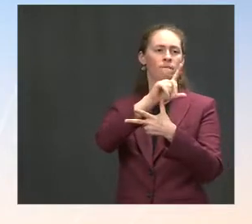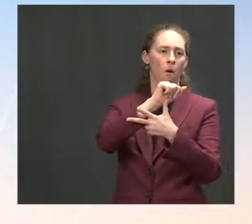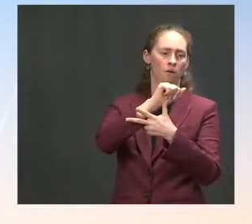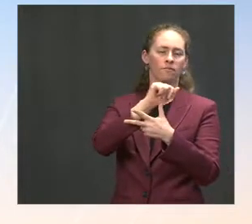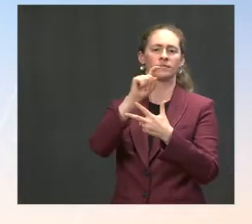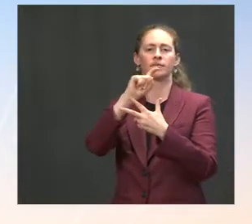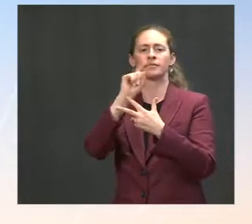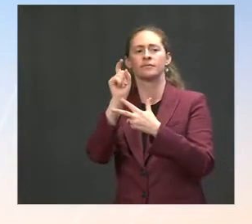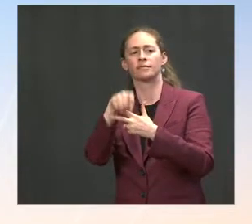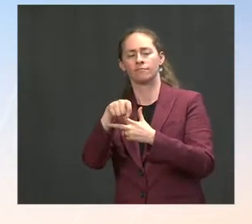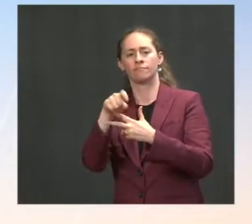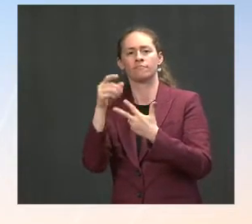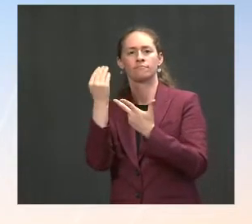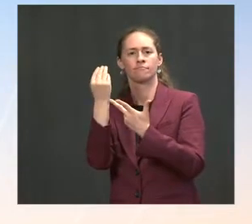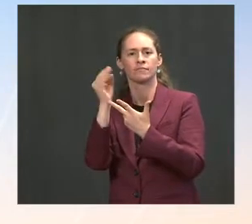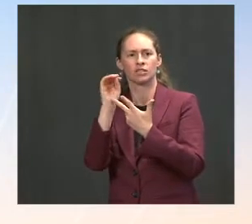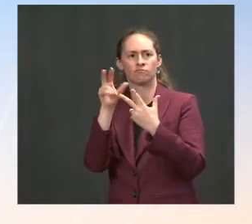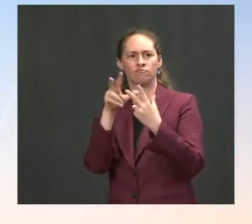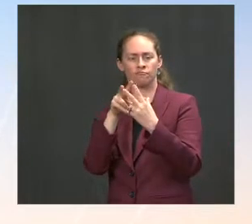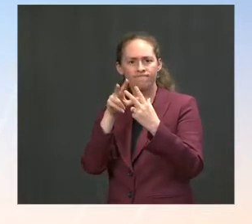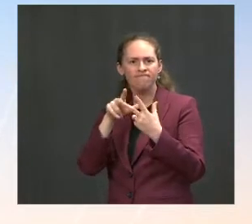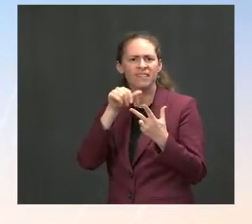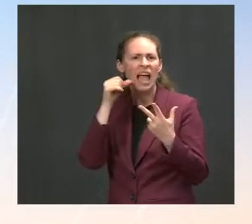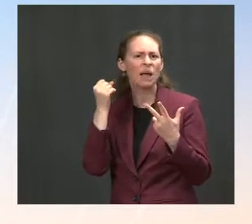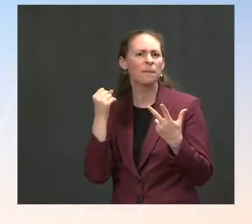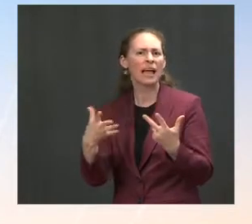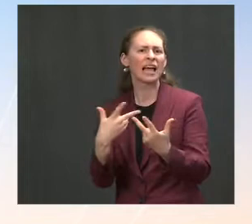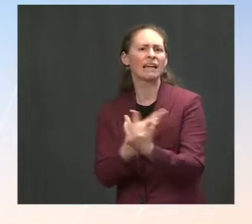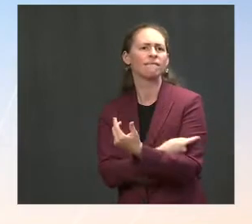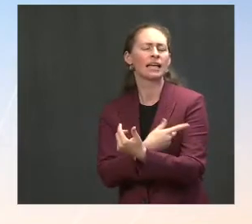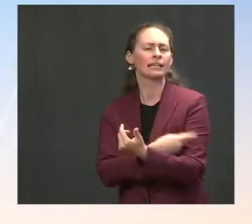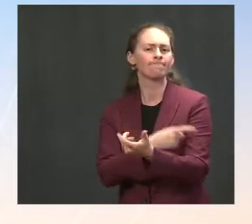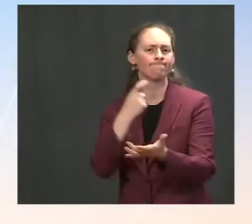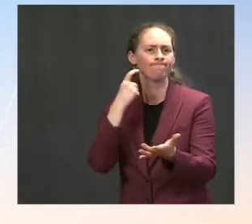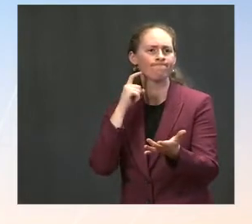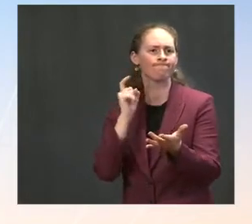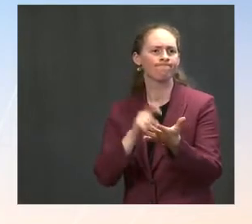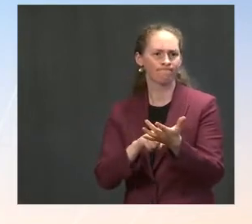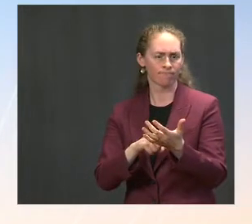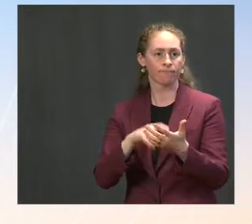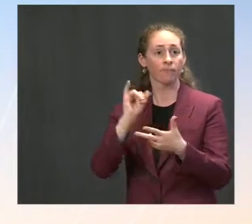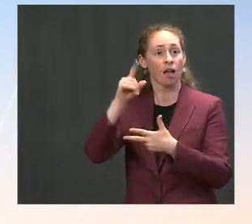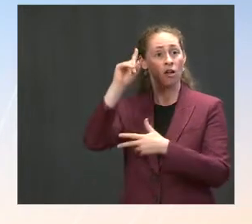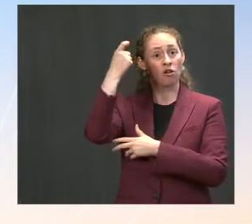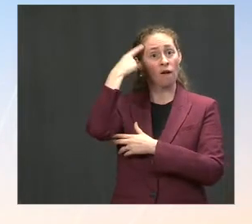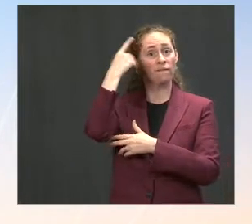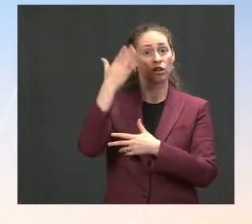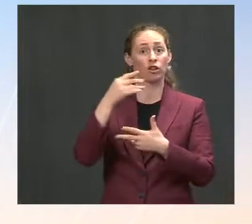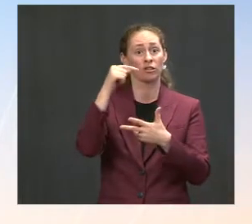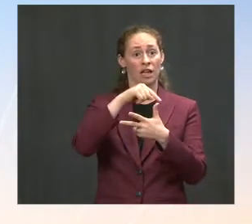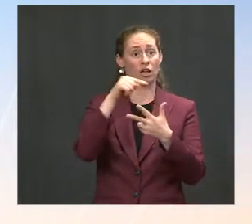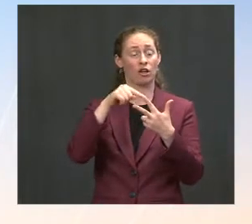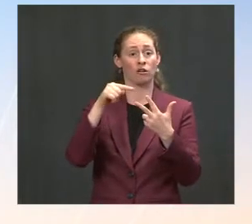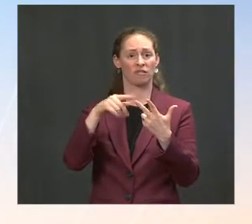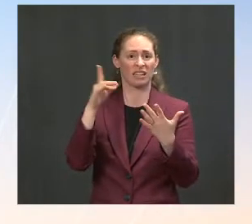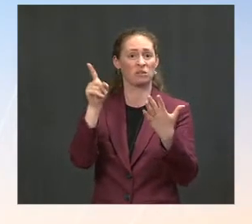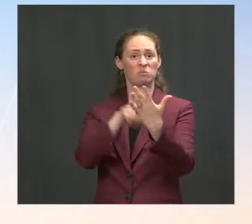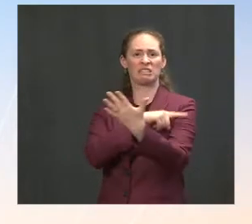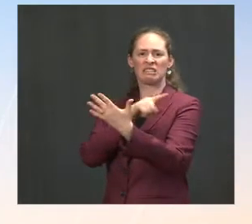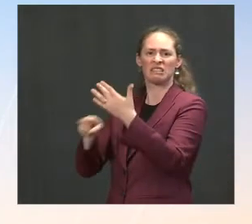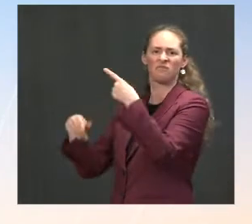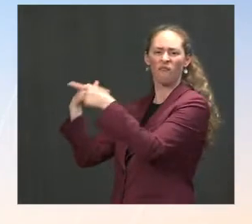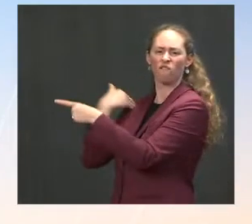those states have governors who in recent weeks have criticized the White House's strategy. One of them is even fundraising off of it, as you are probably